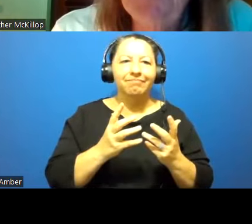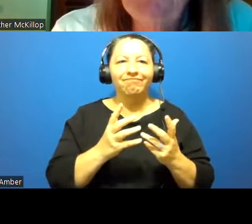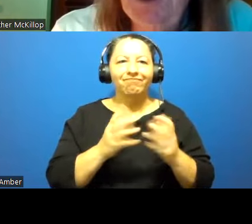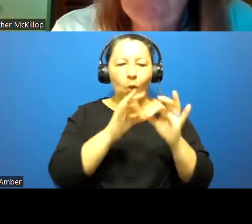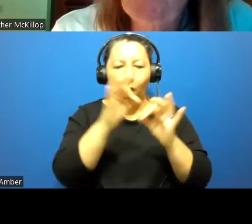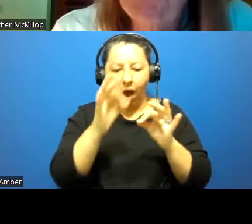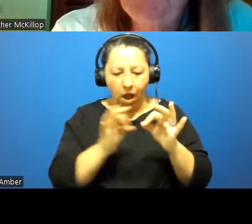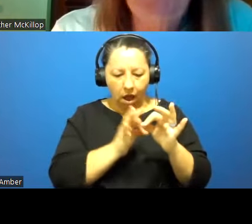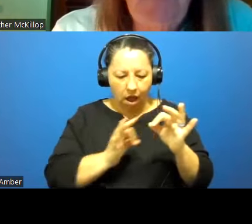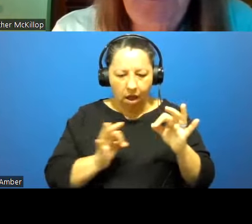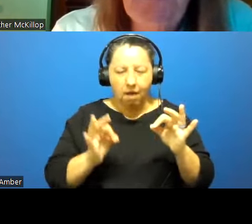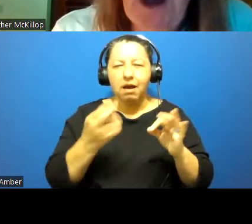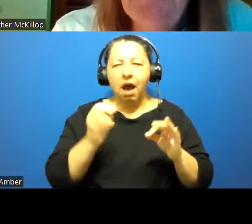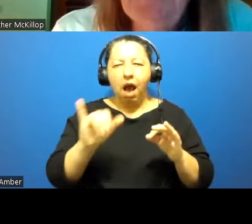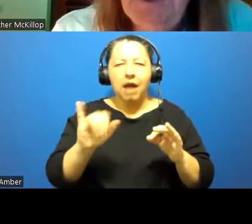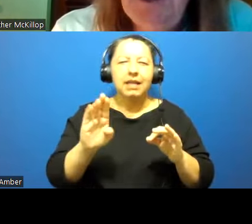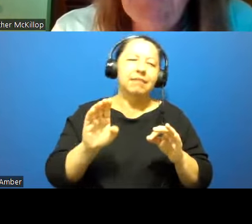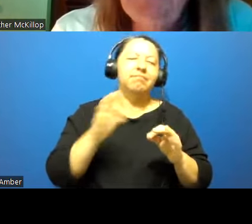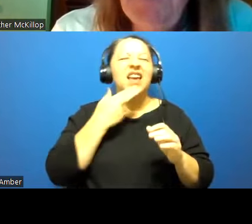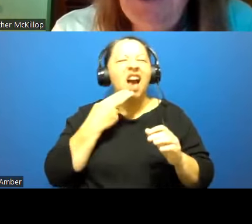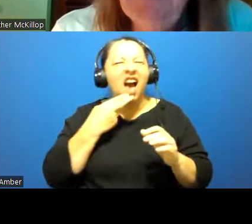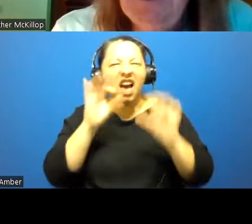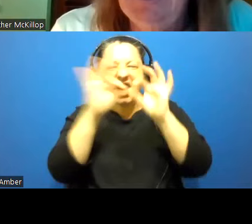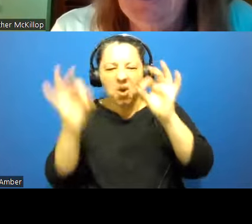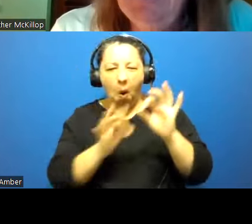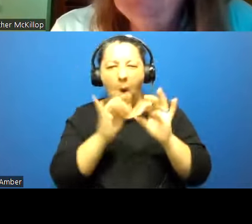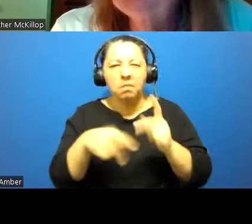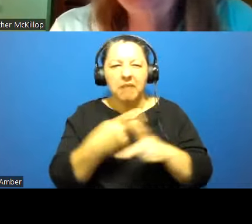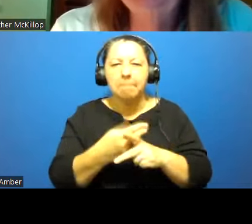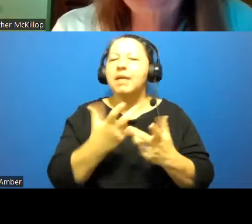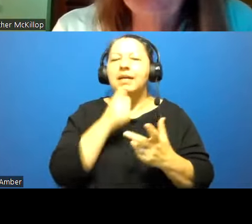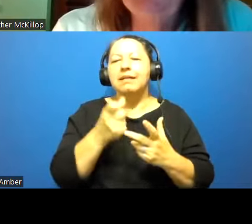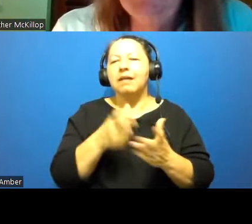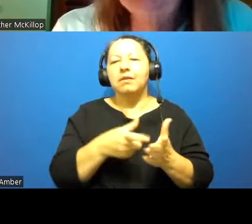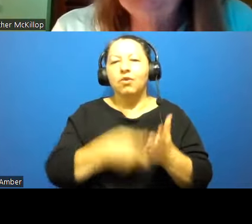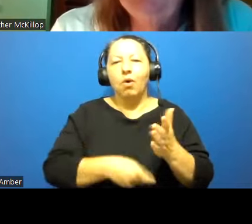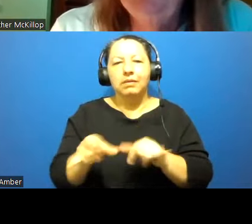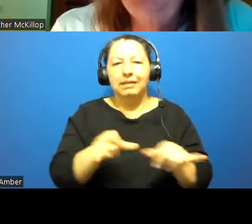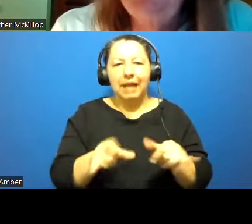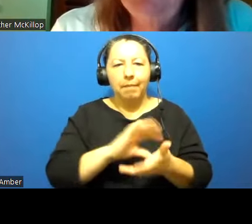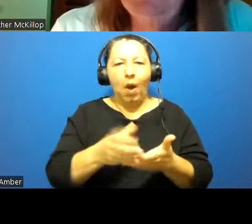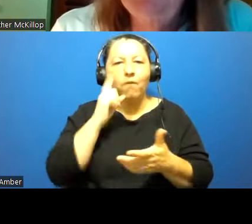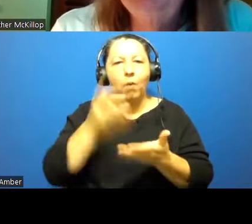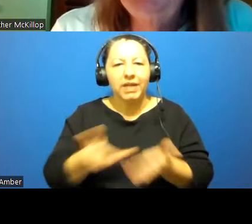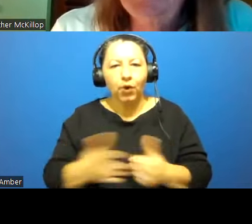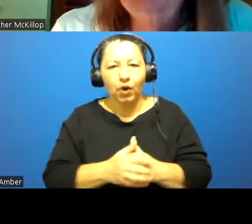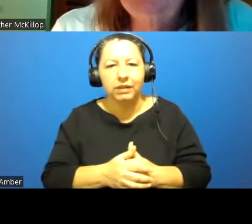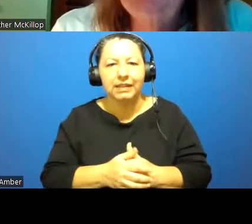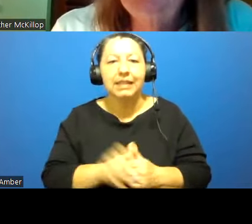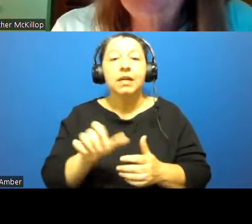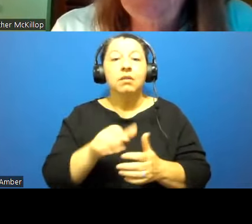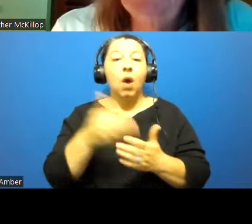as much time or material, which is cost. Here it is painted. And here's what I'm going to talk about next.